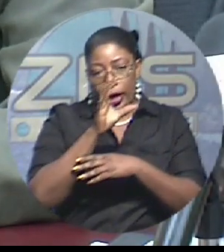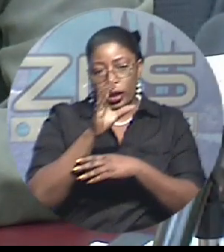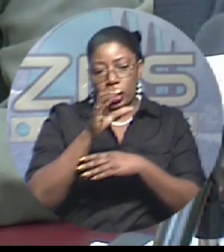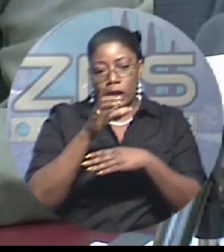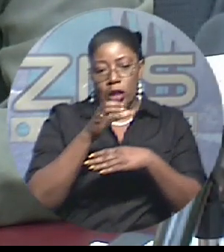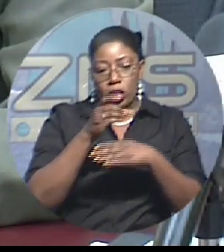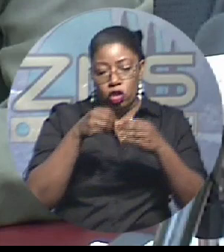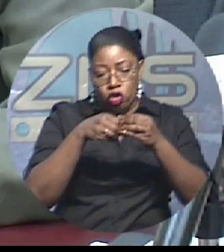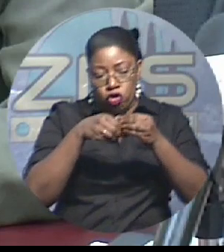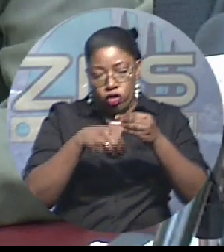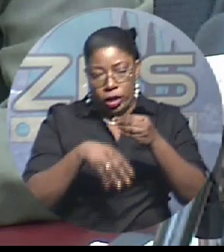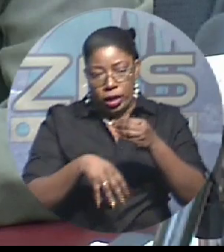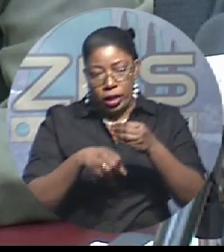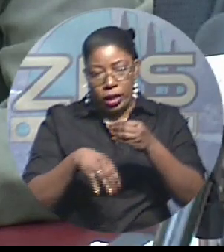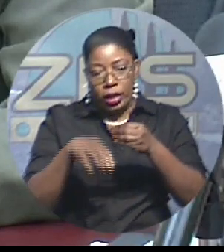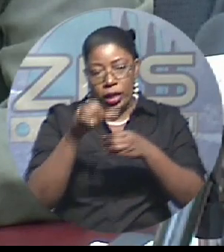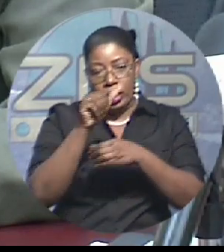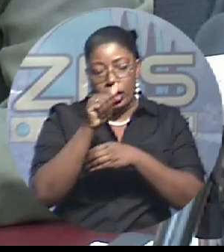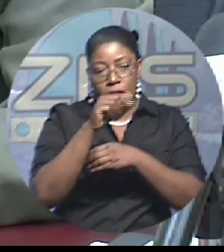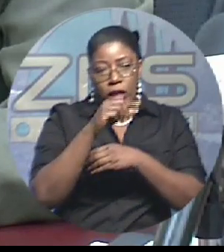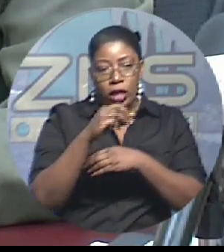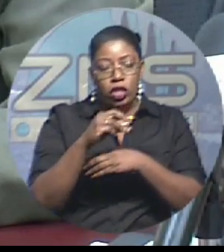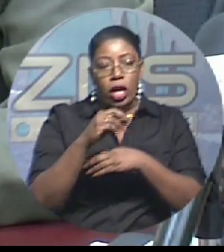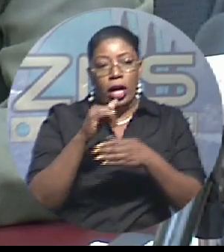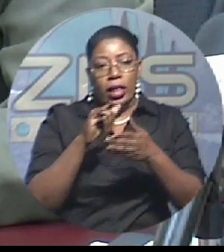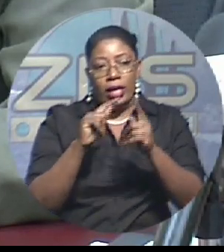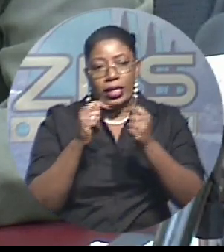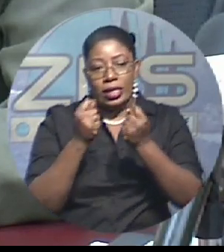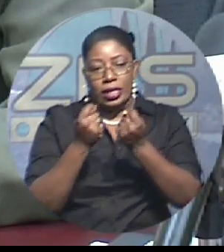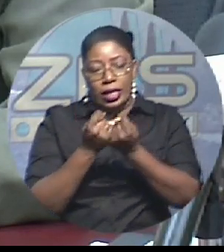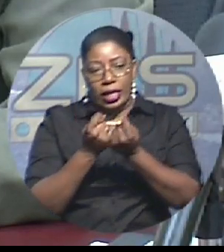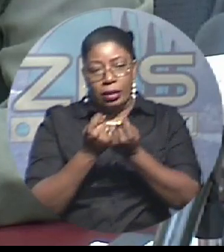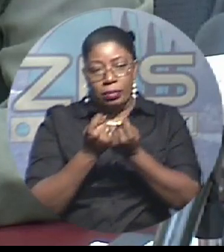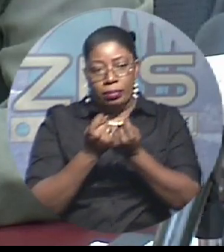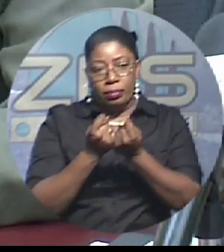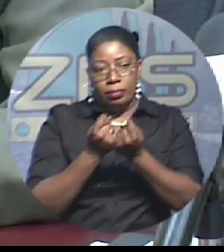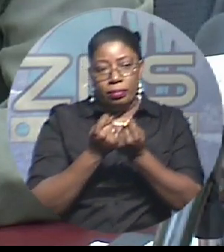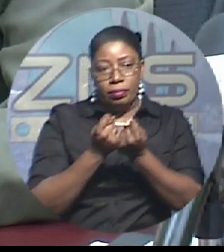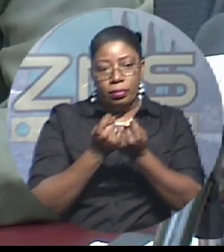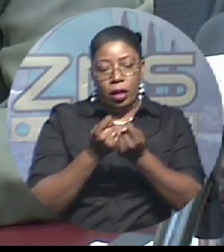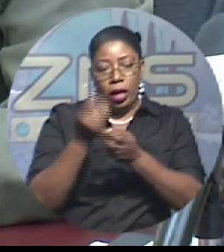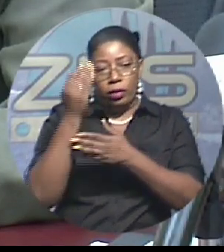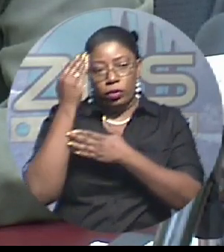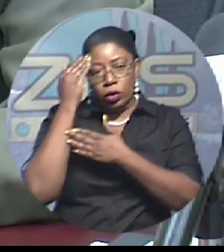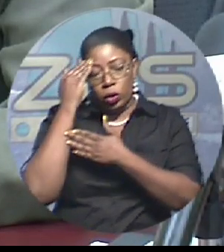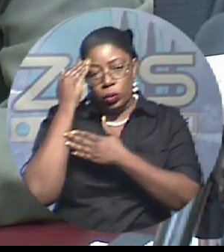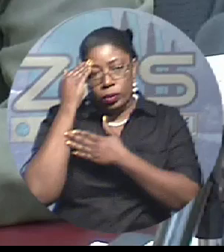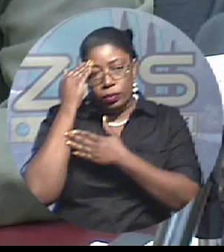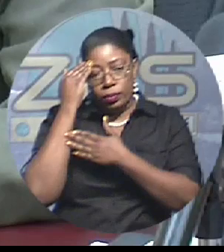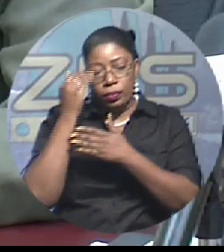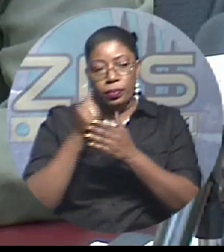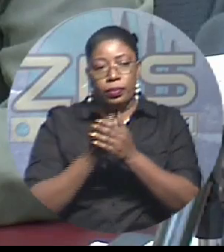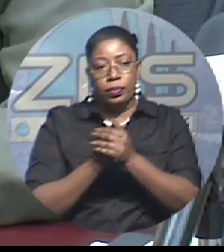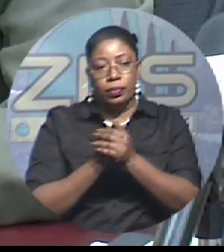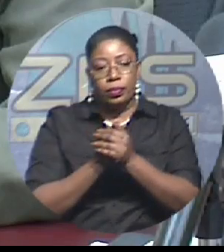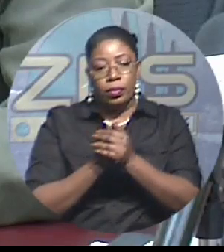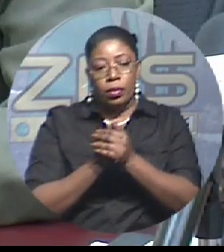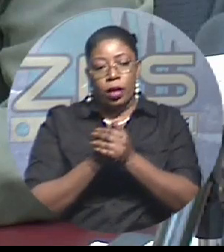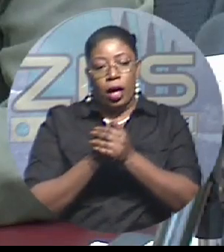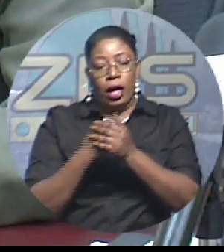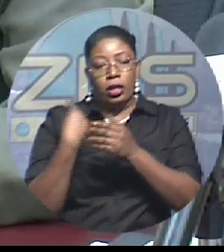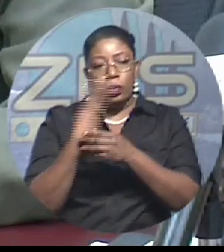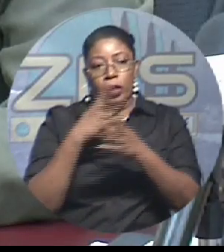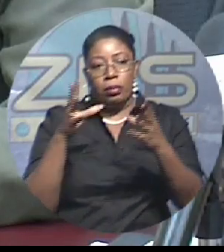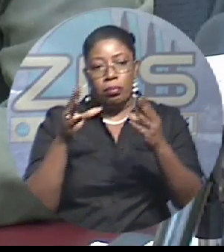road clearance. Those each teams have been alerted, and we are meeting, preparing to